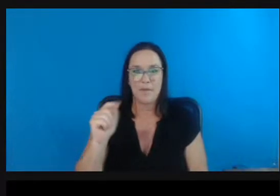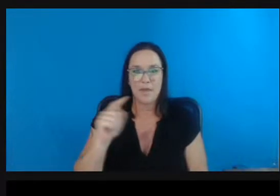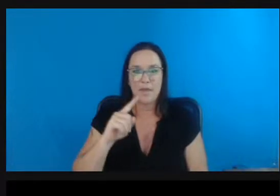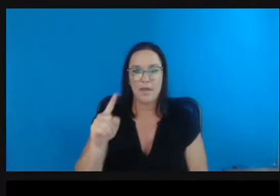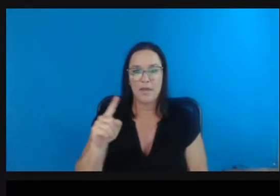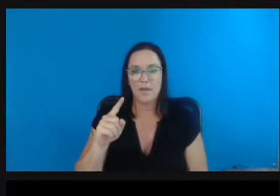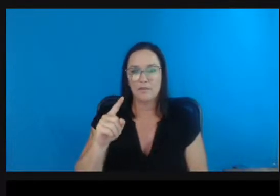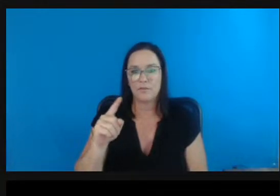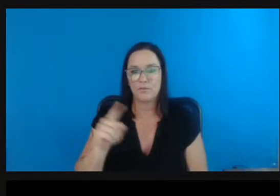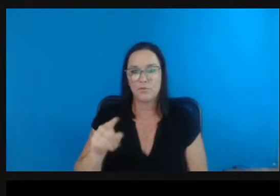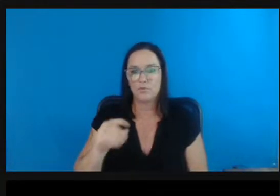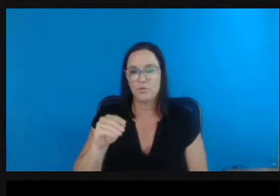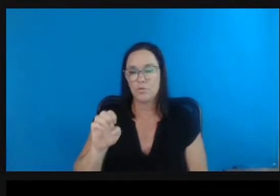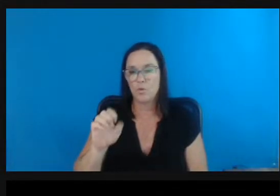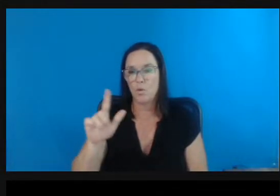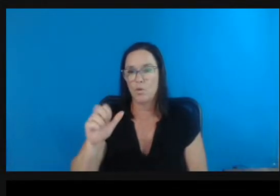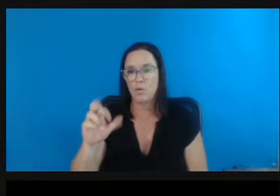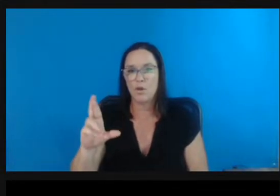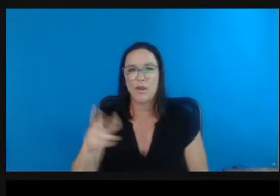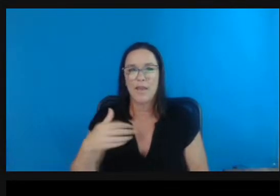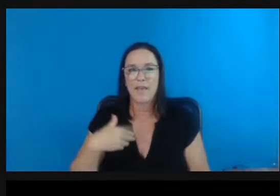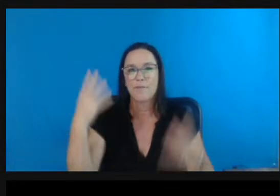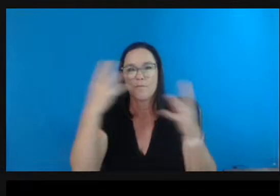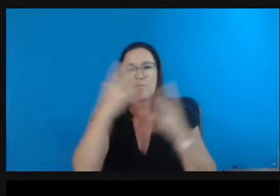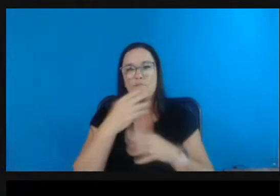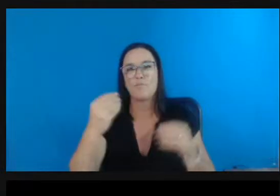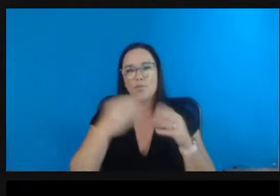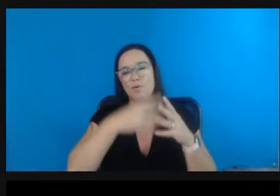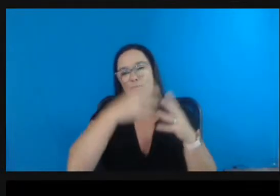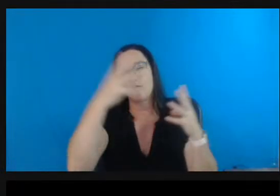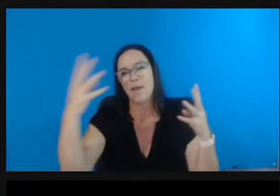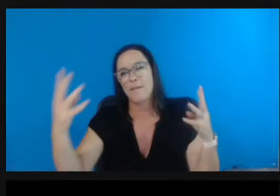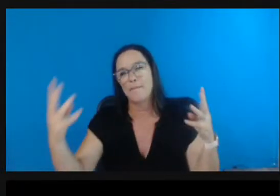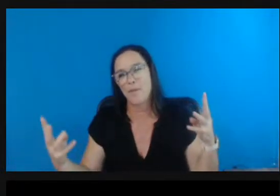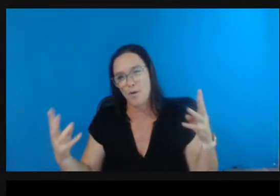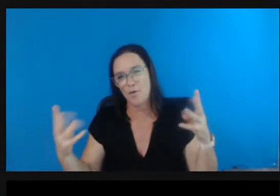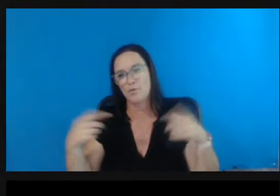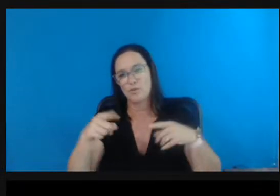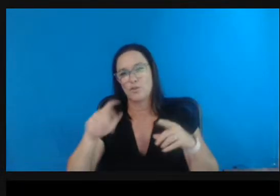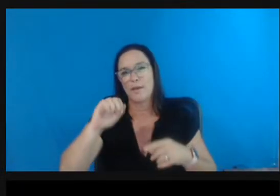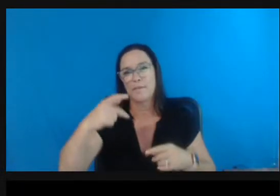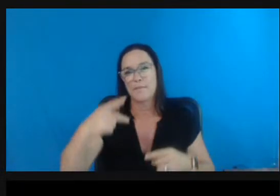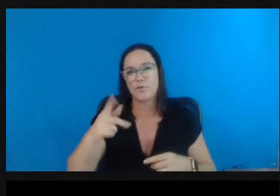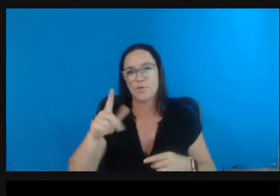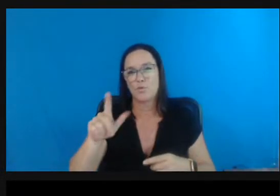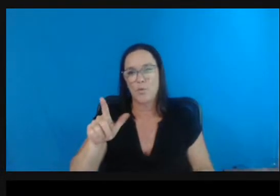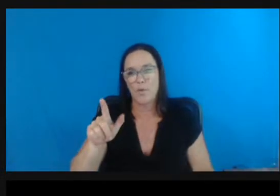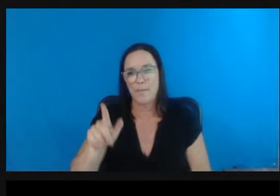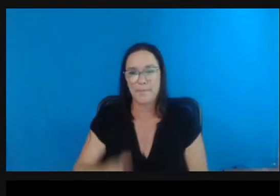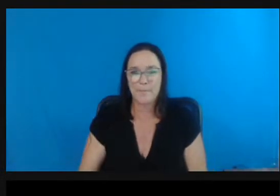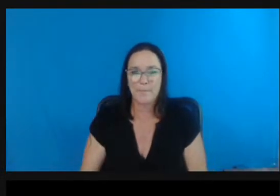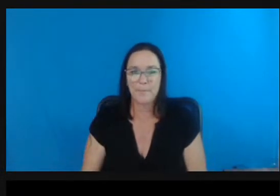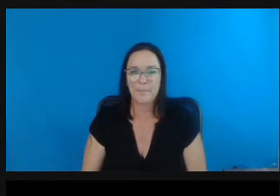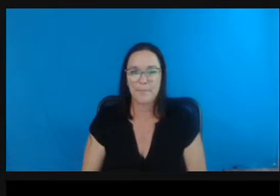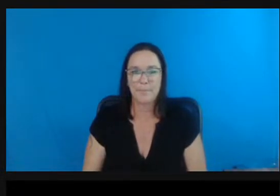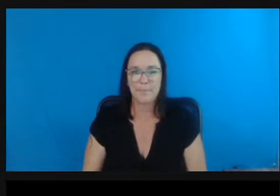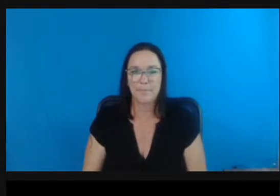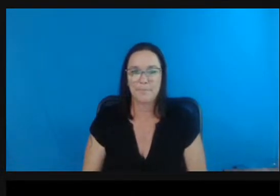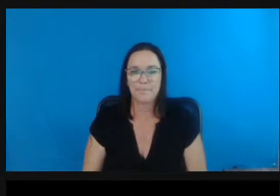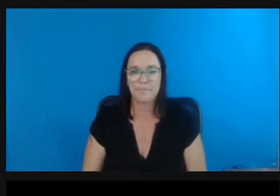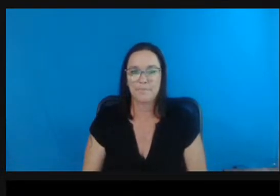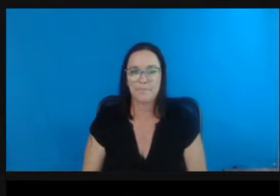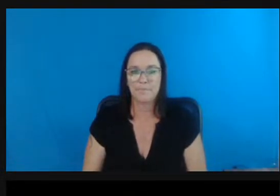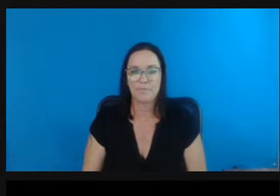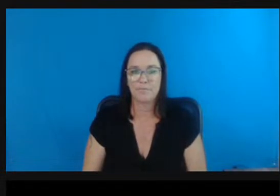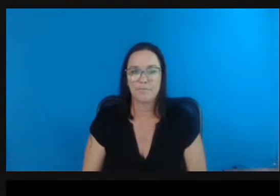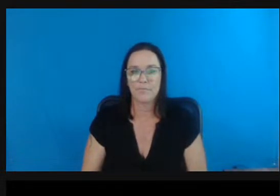watching an Anuenue, a rainbow stretching across a crater during episode 21 here. So yeah, you can see how long